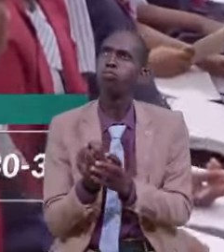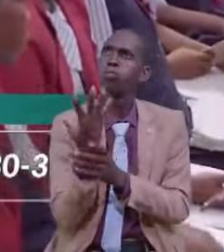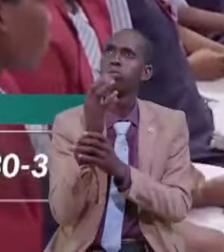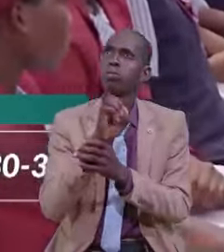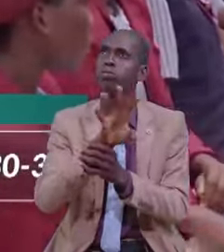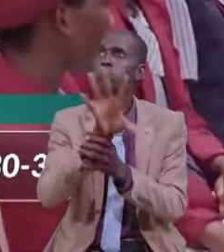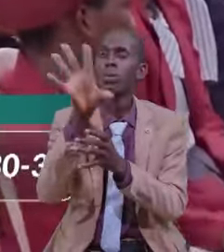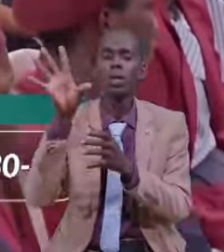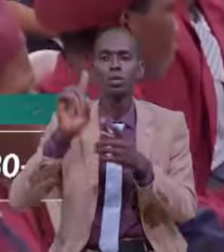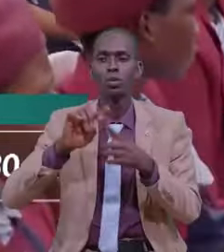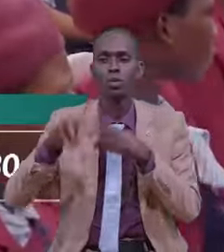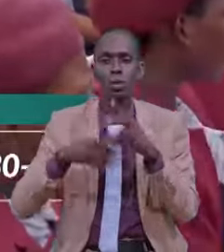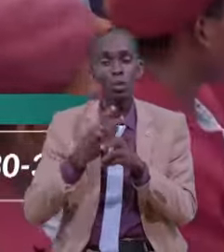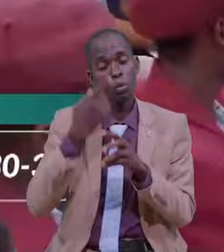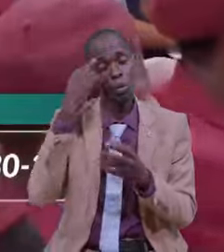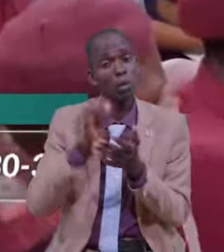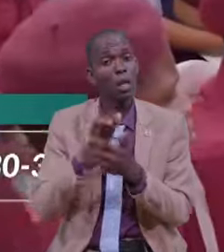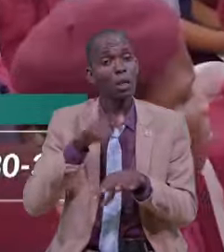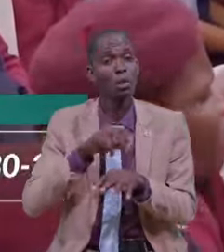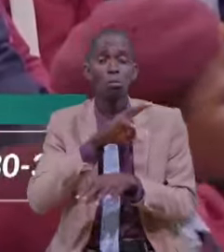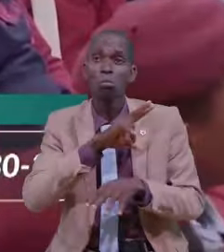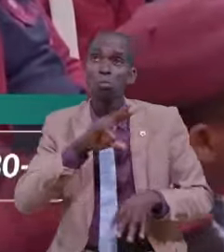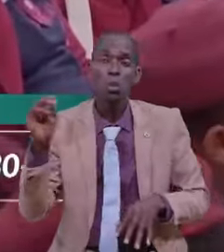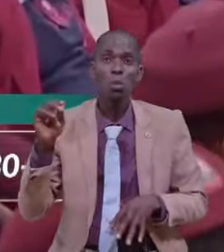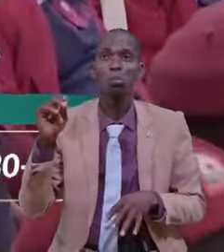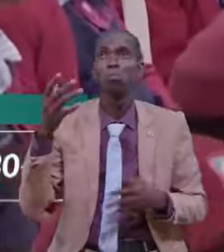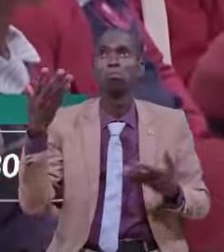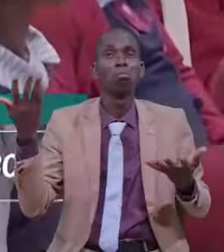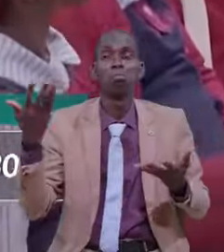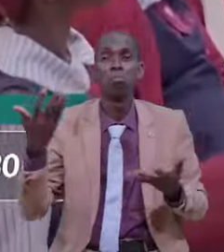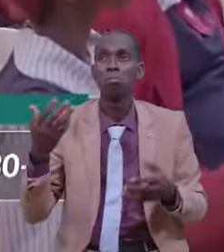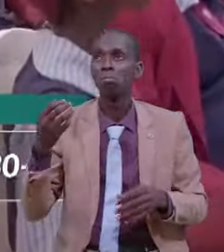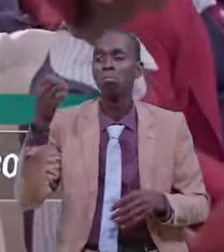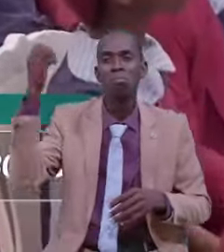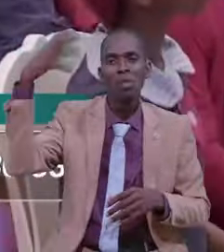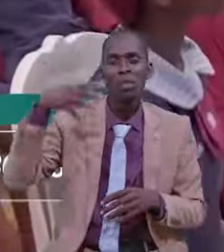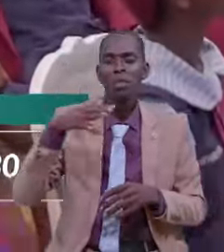there was no electric bulb, no fluorescent, nothing. All they had,